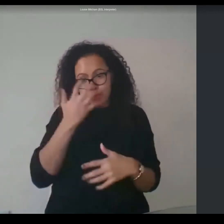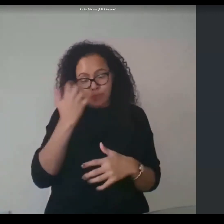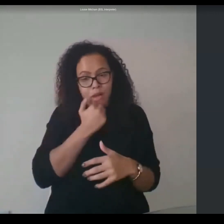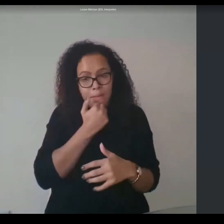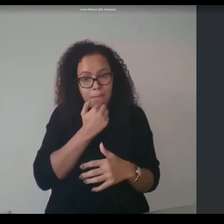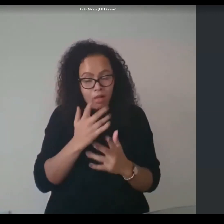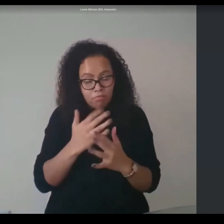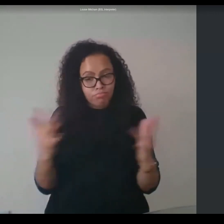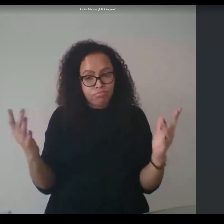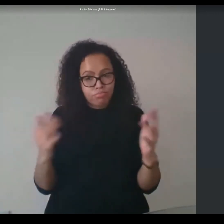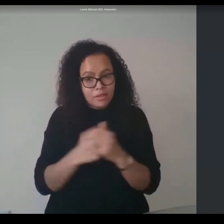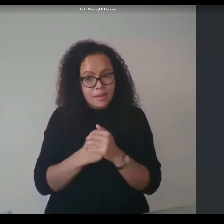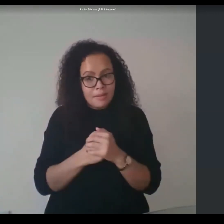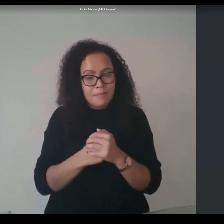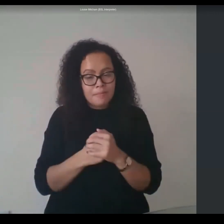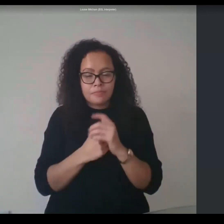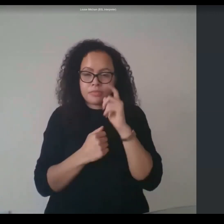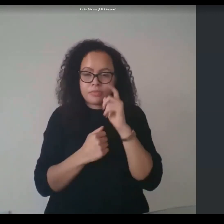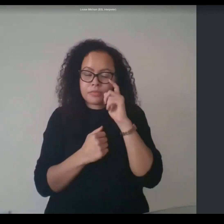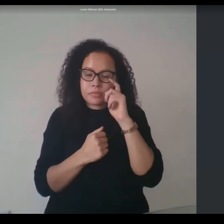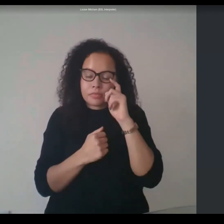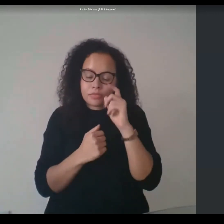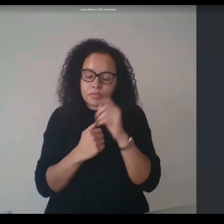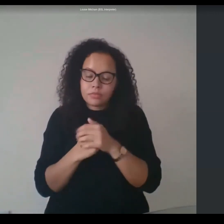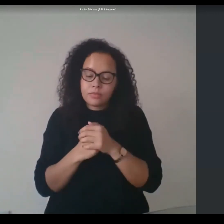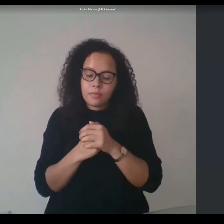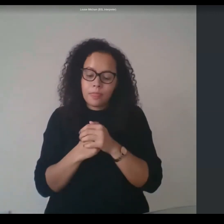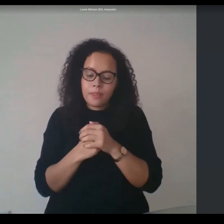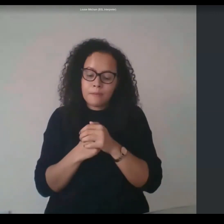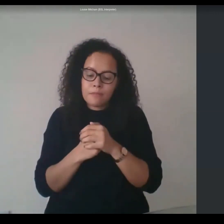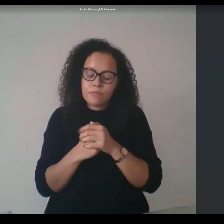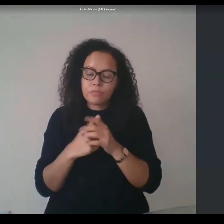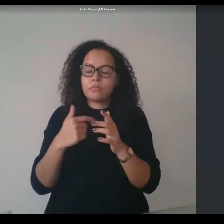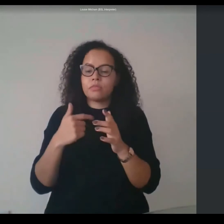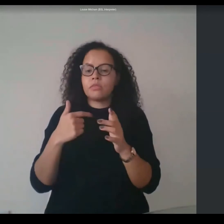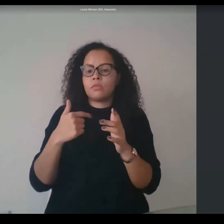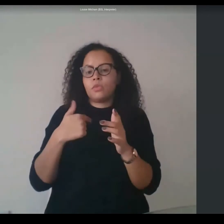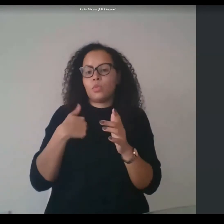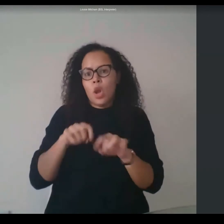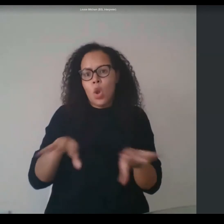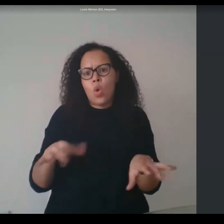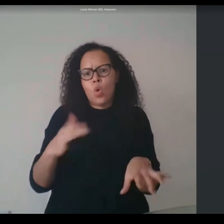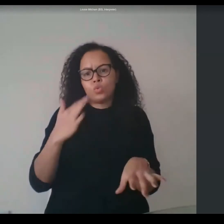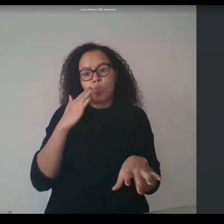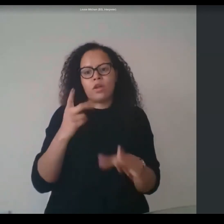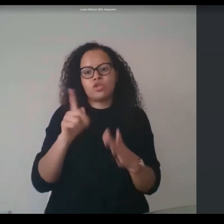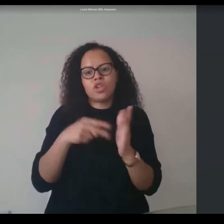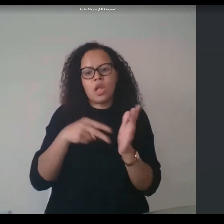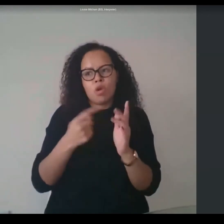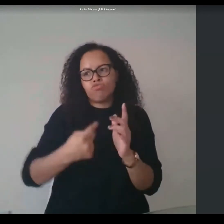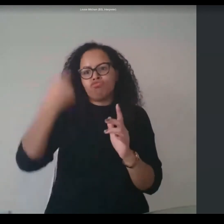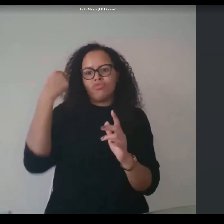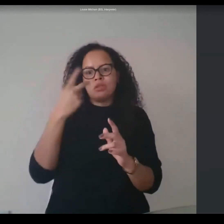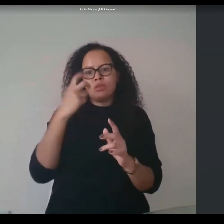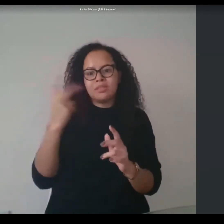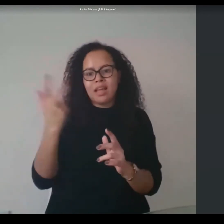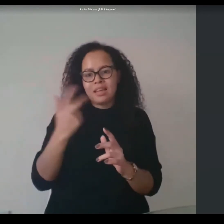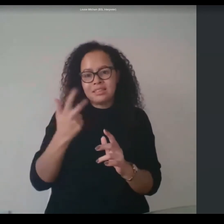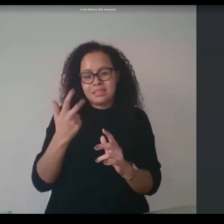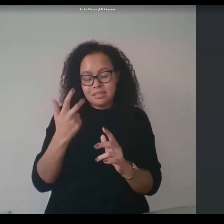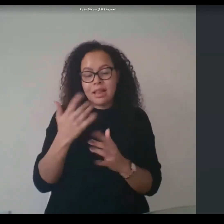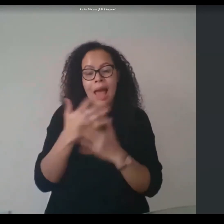And we know that also since we launched back in January 2018, there's been over 1 million miles that have been